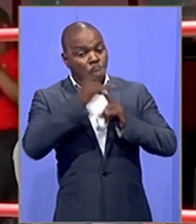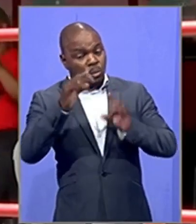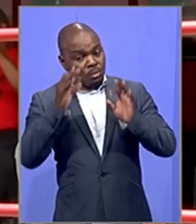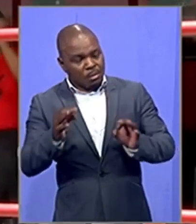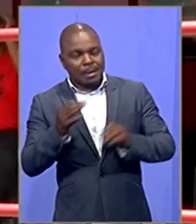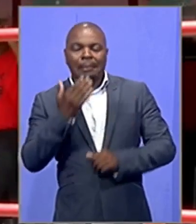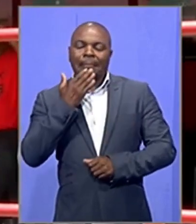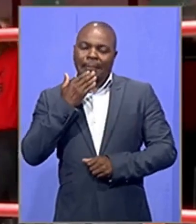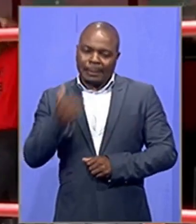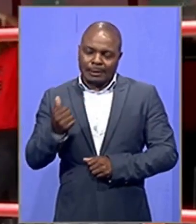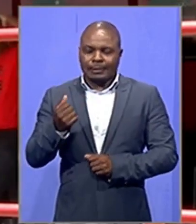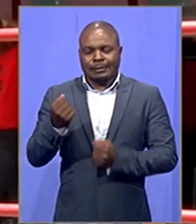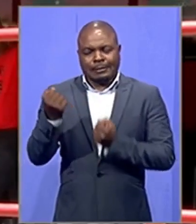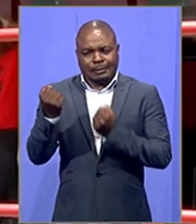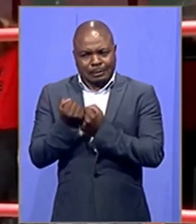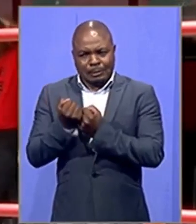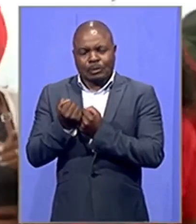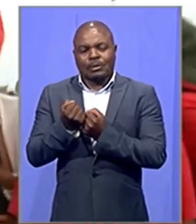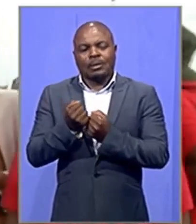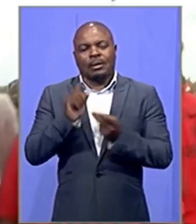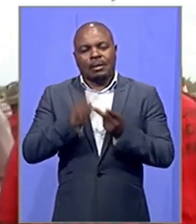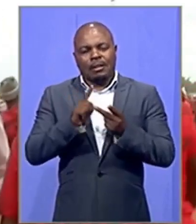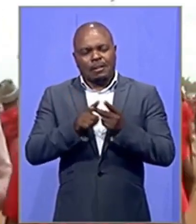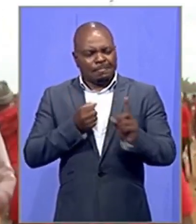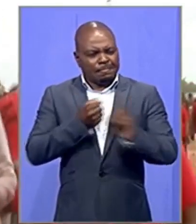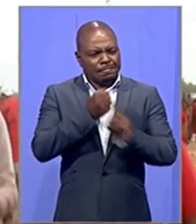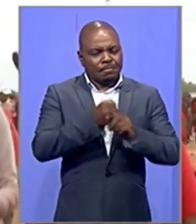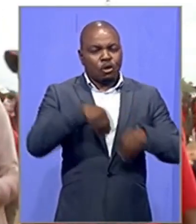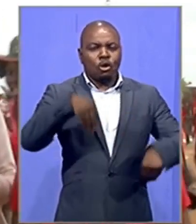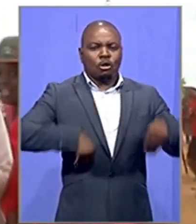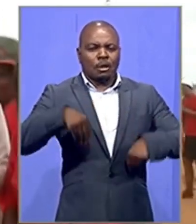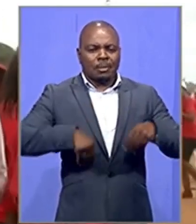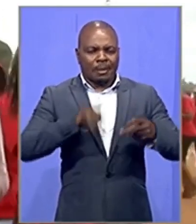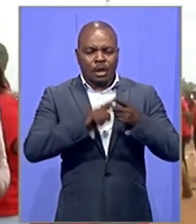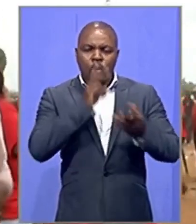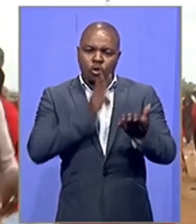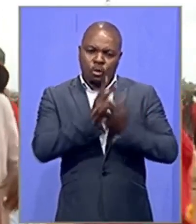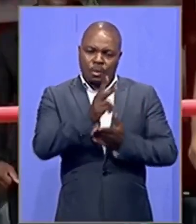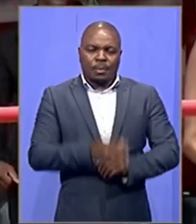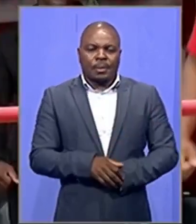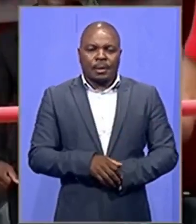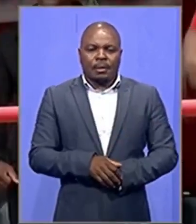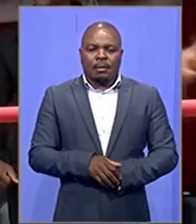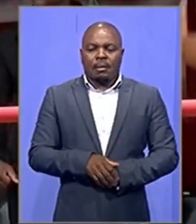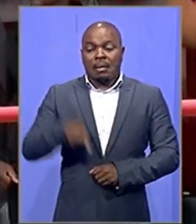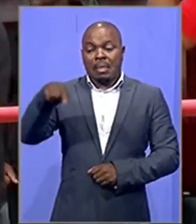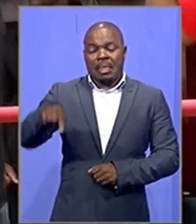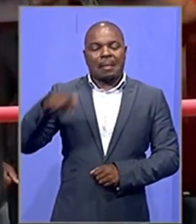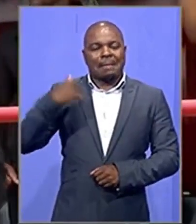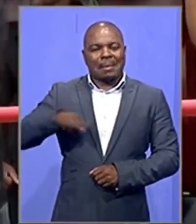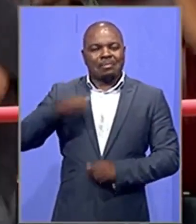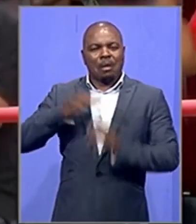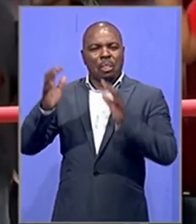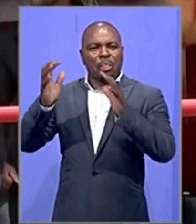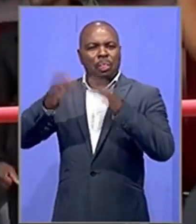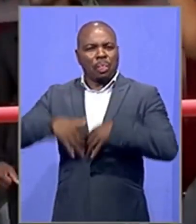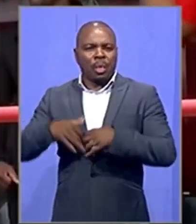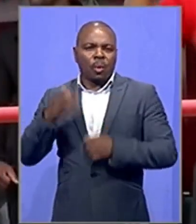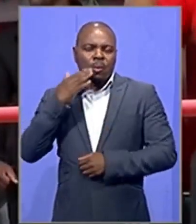go ema le go lwa kgahlanong le bomanetša le gore ba rate nnete. Lekgotla la masepala o lešwala la ntše